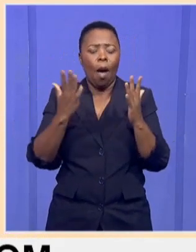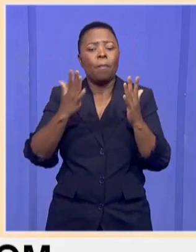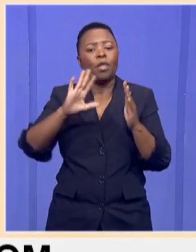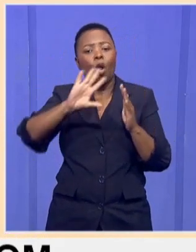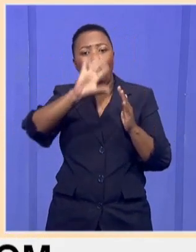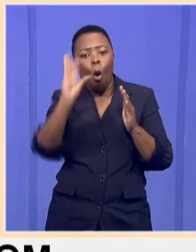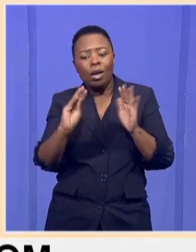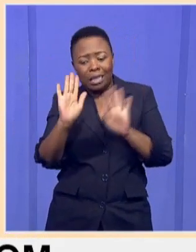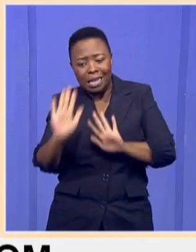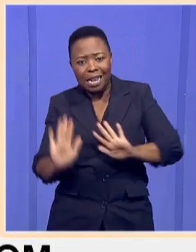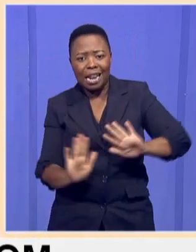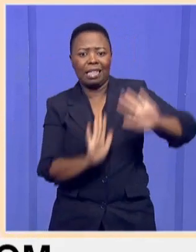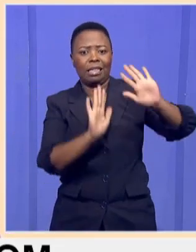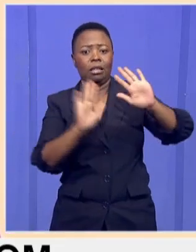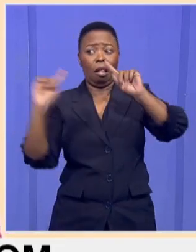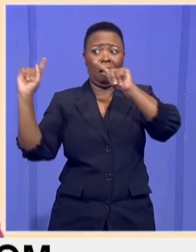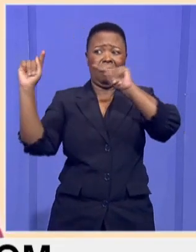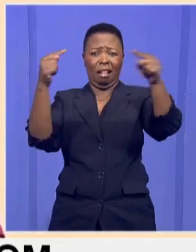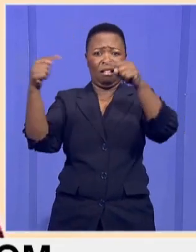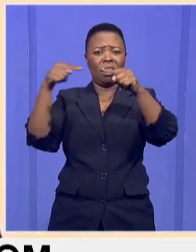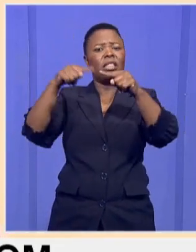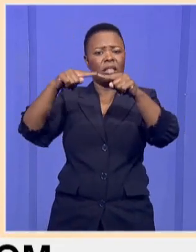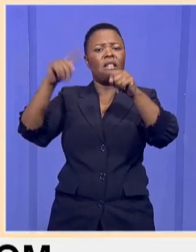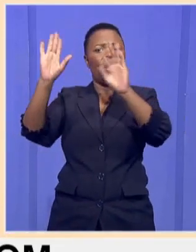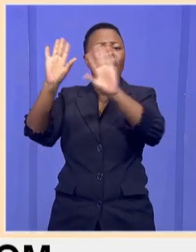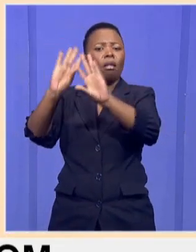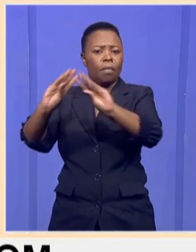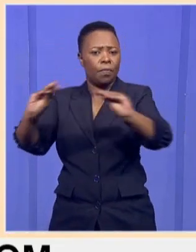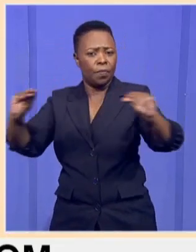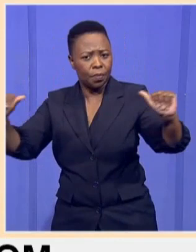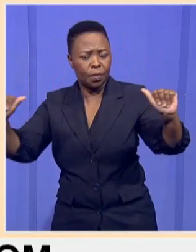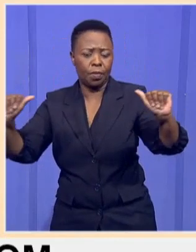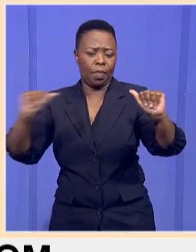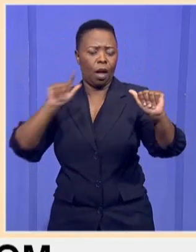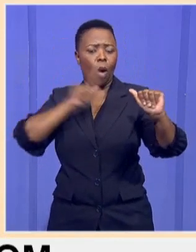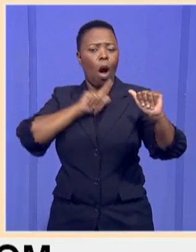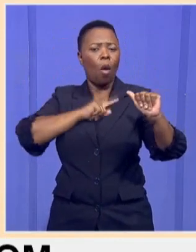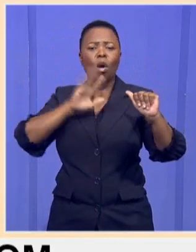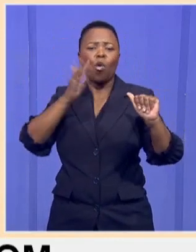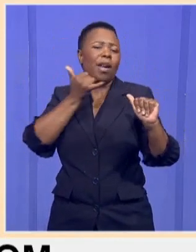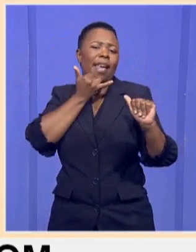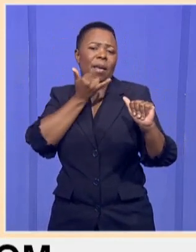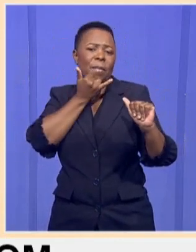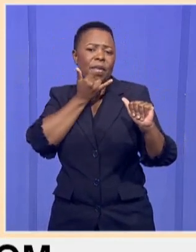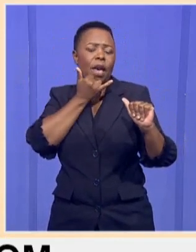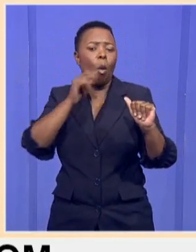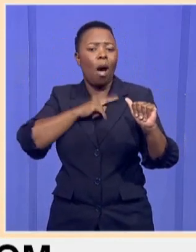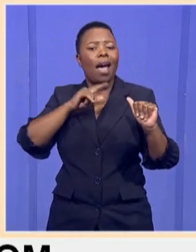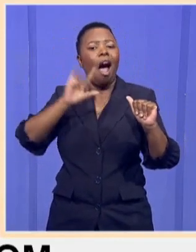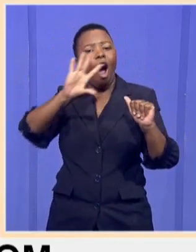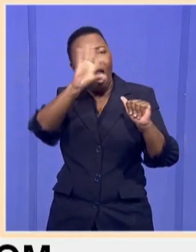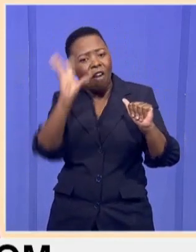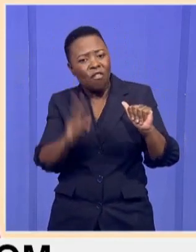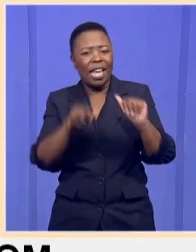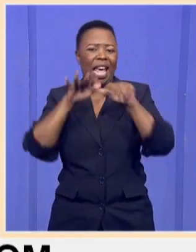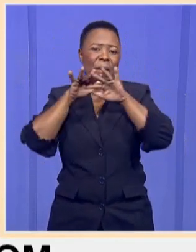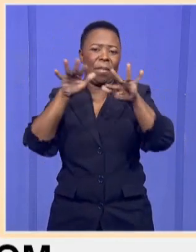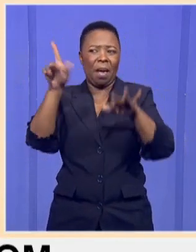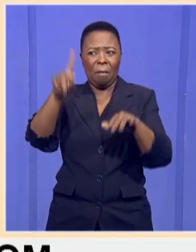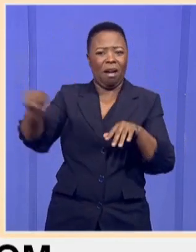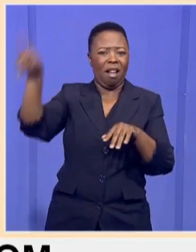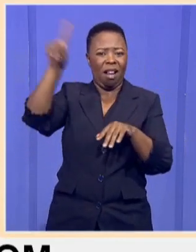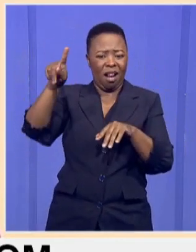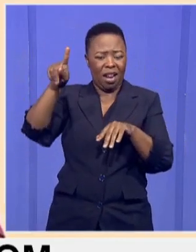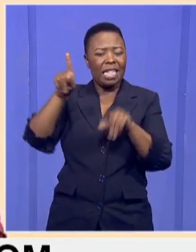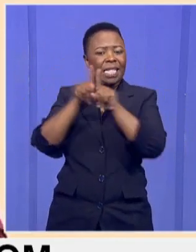their guns. We are unhappy when we see people suffering, fellow Africans, experiencing what the people